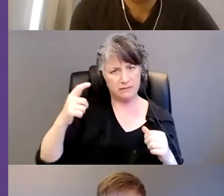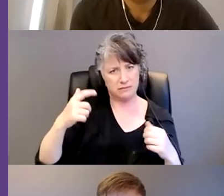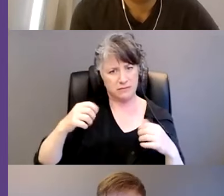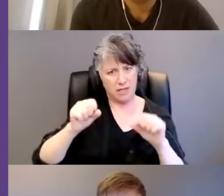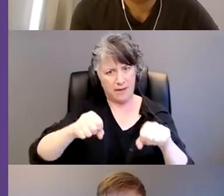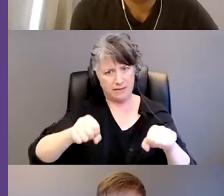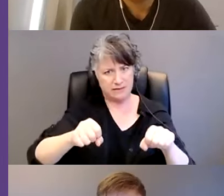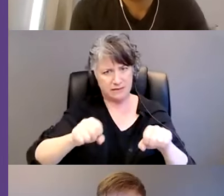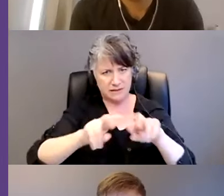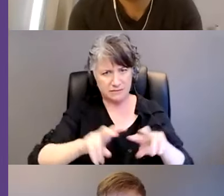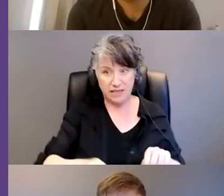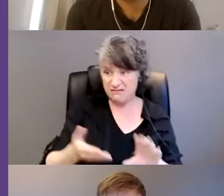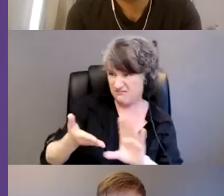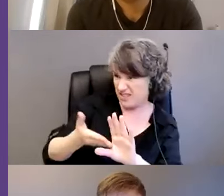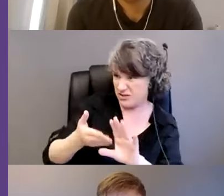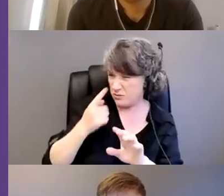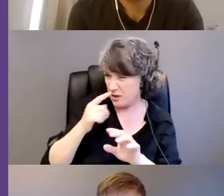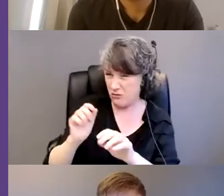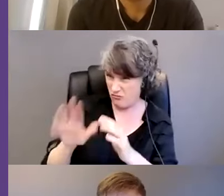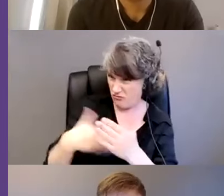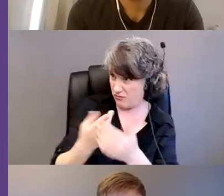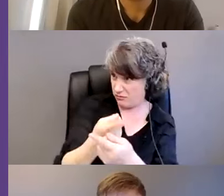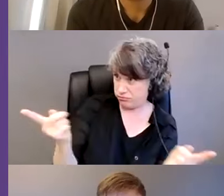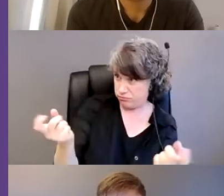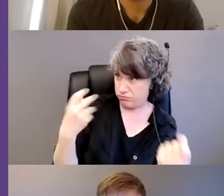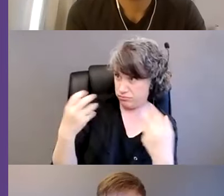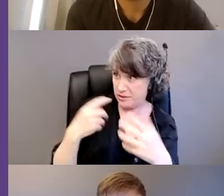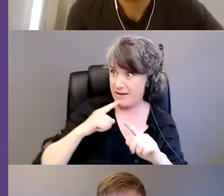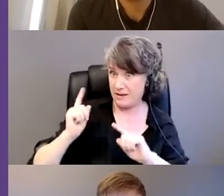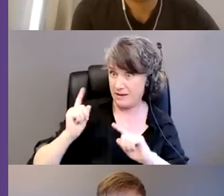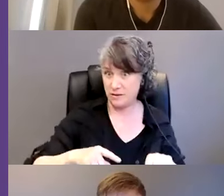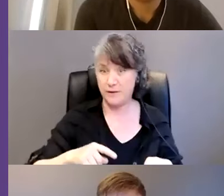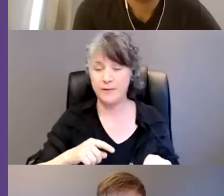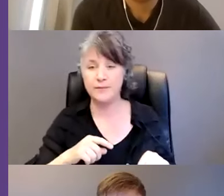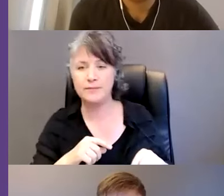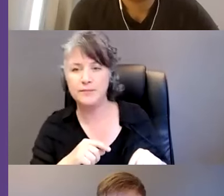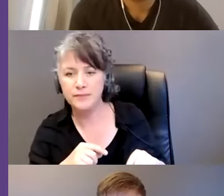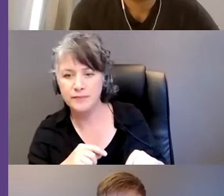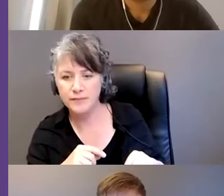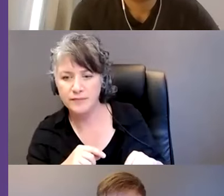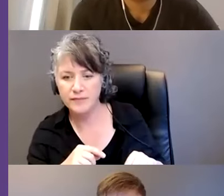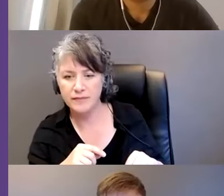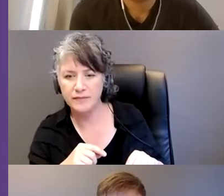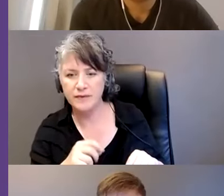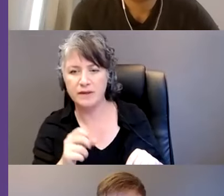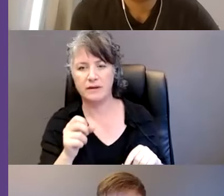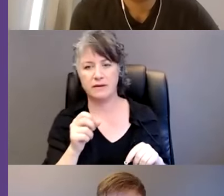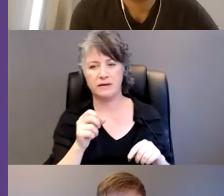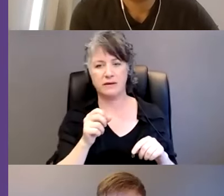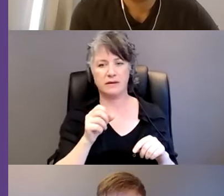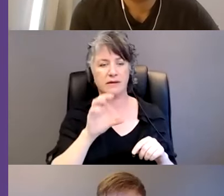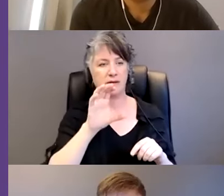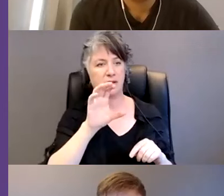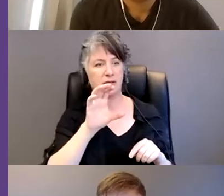Dr. Kitamara, if everyone could sort of answer that. I can say we have an obligation to ensure that